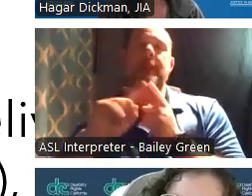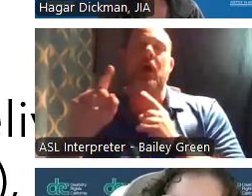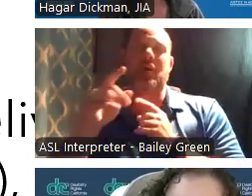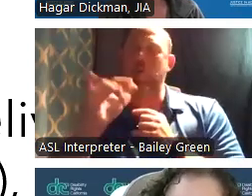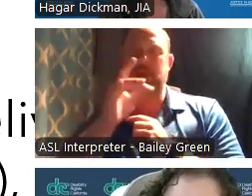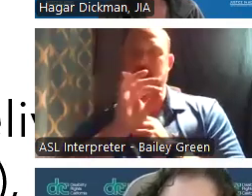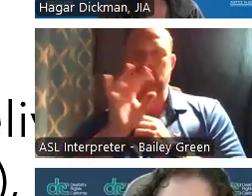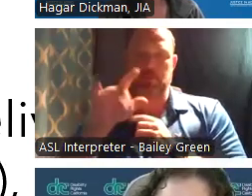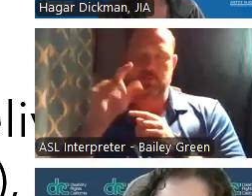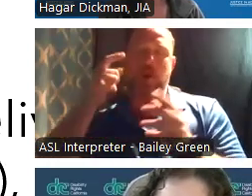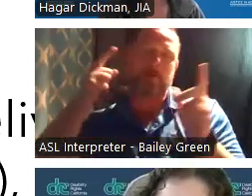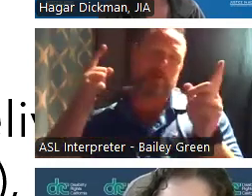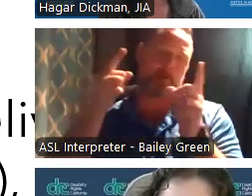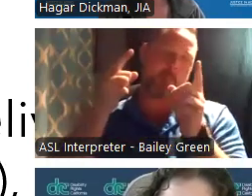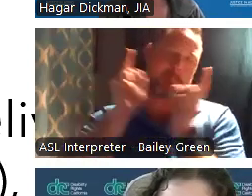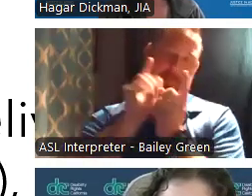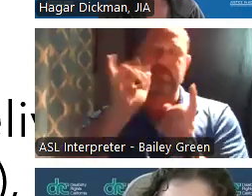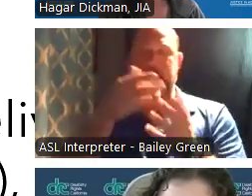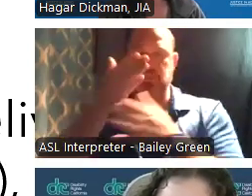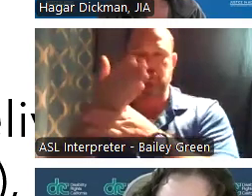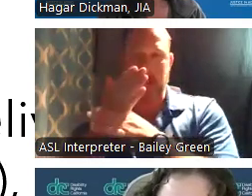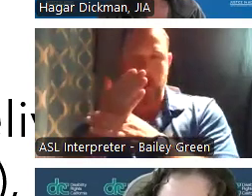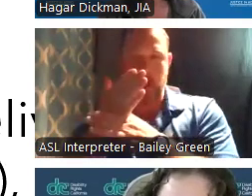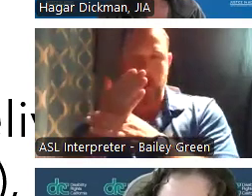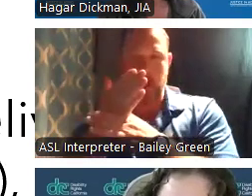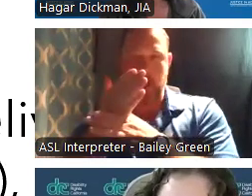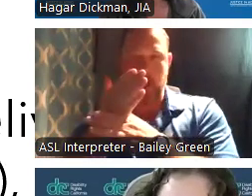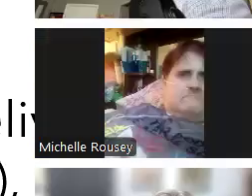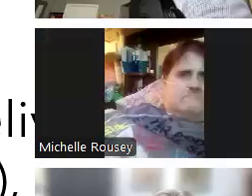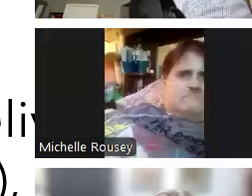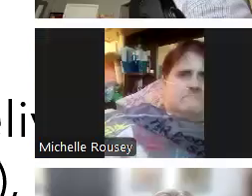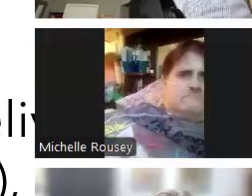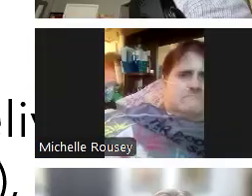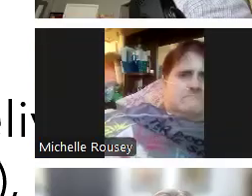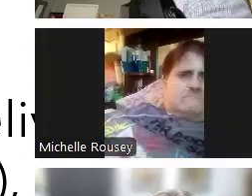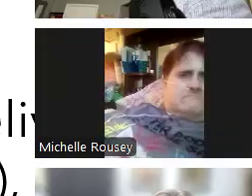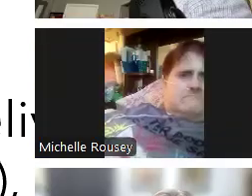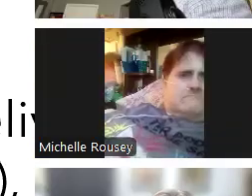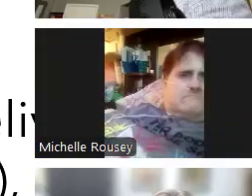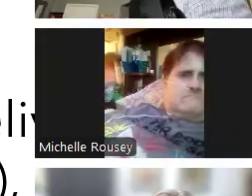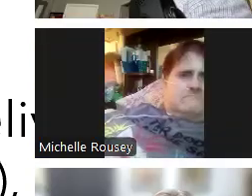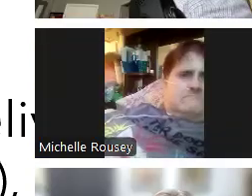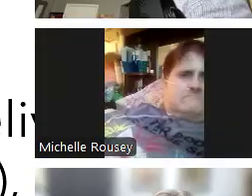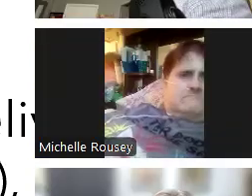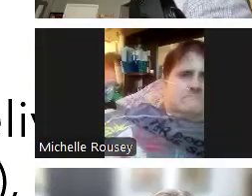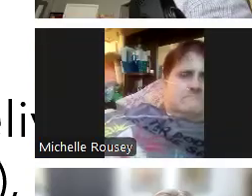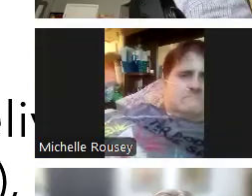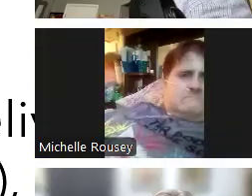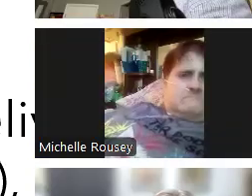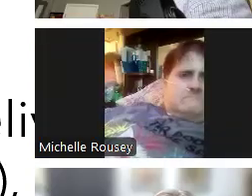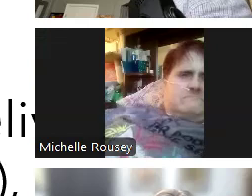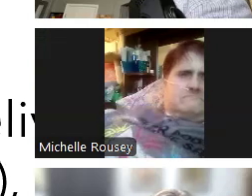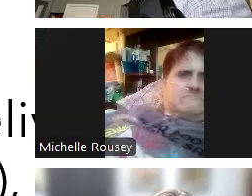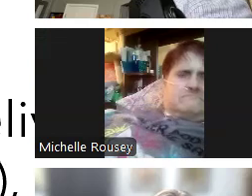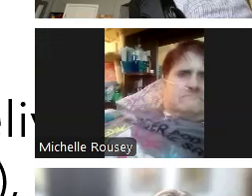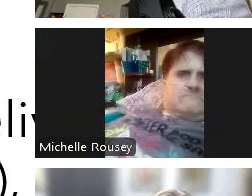meeting their share of cost. And the reason that individuals generally are not able to meet their share of cost is because spending